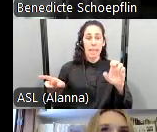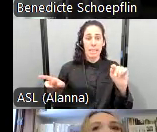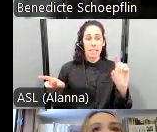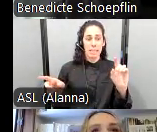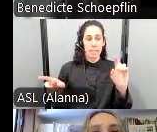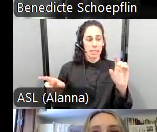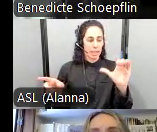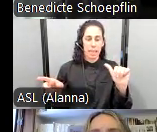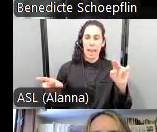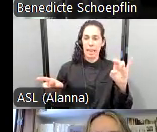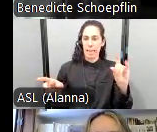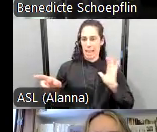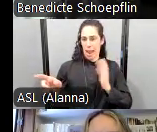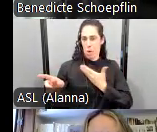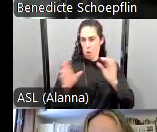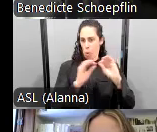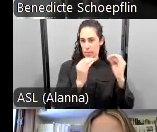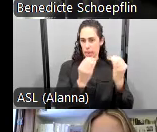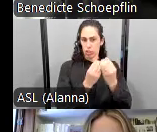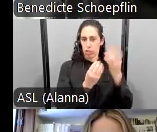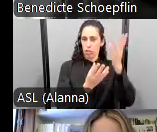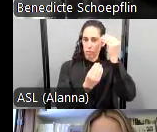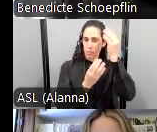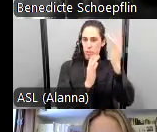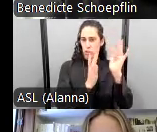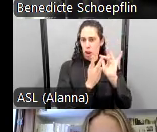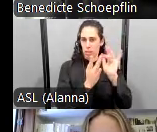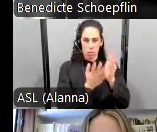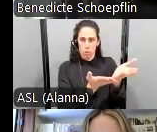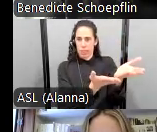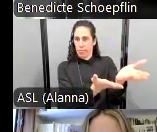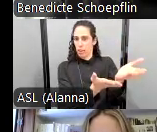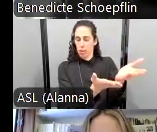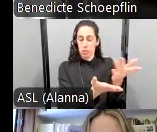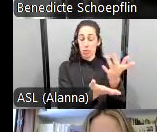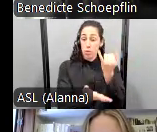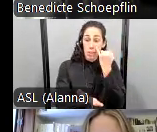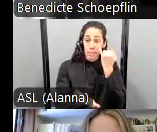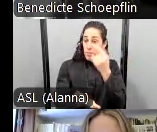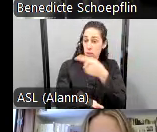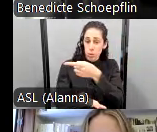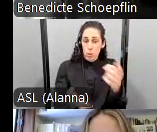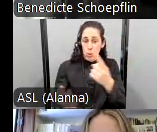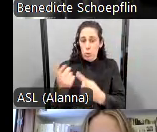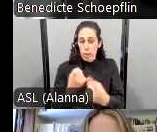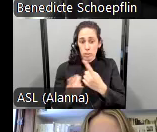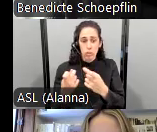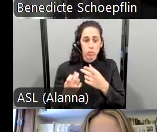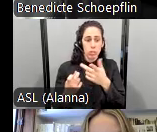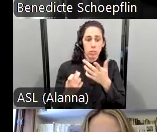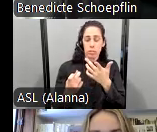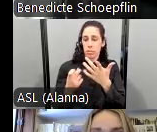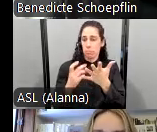how to download it or anything like that, they can email or call, and an individual mentor could come on remotely, assuming they're